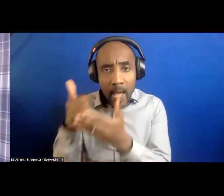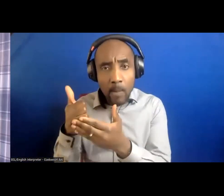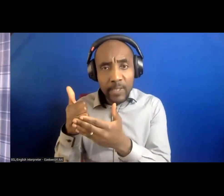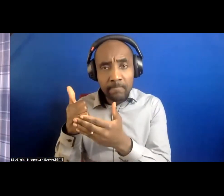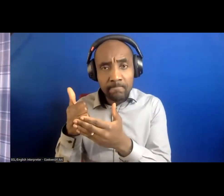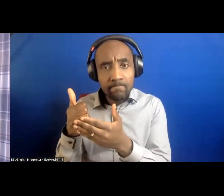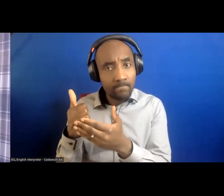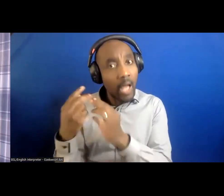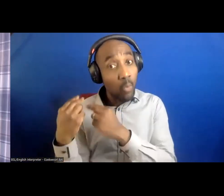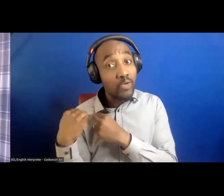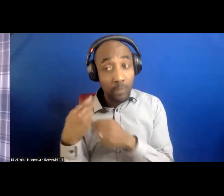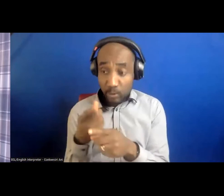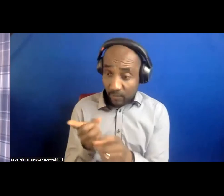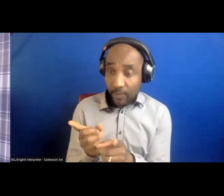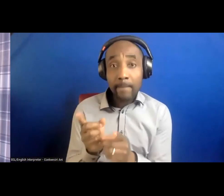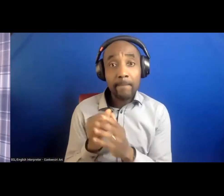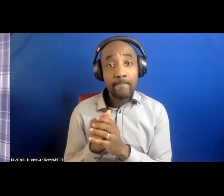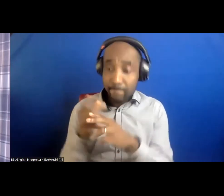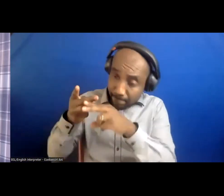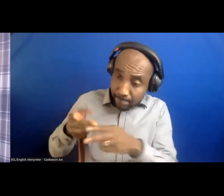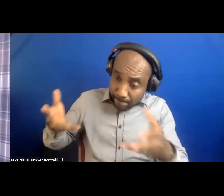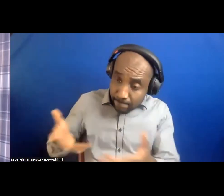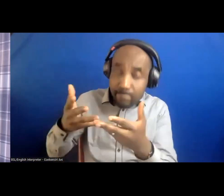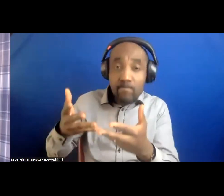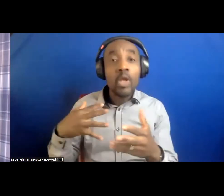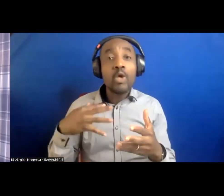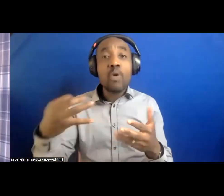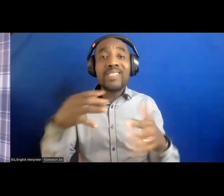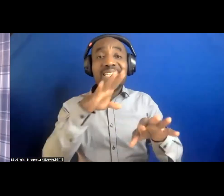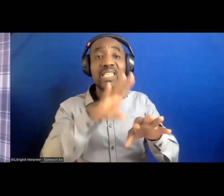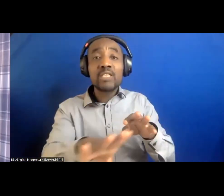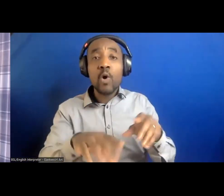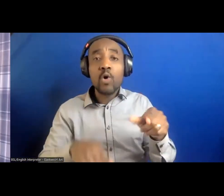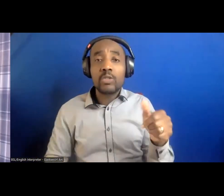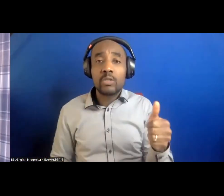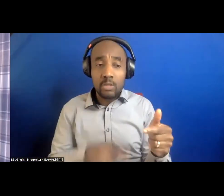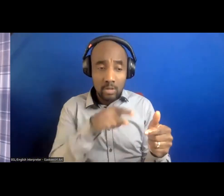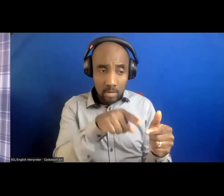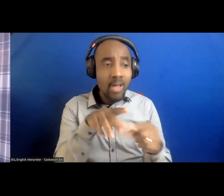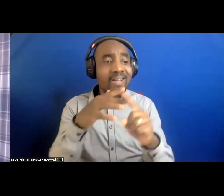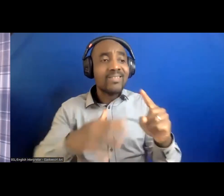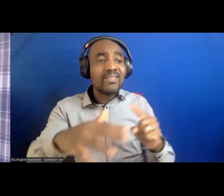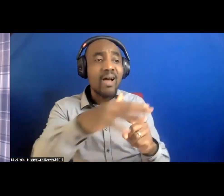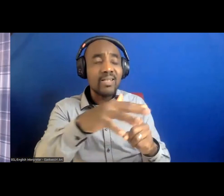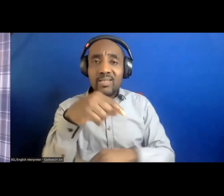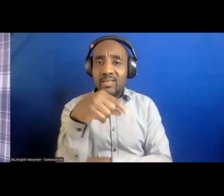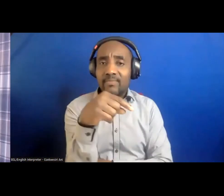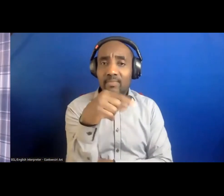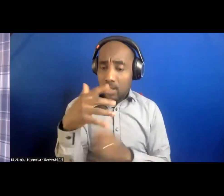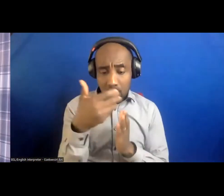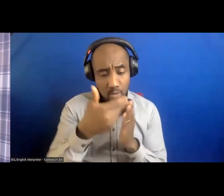to. We only have to look, as well as representation in sport, the impact it's had on society, the